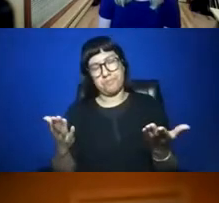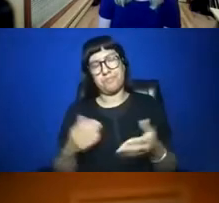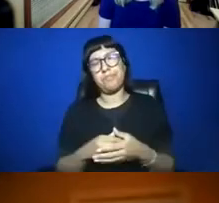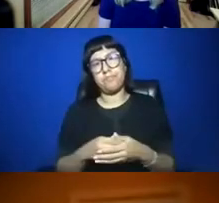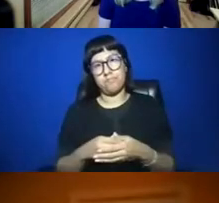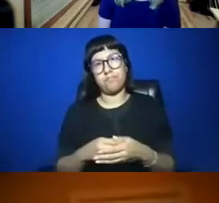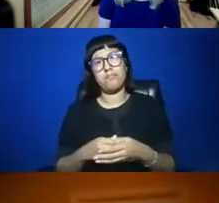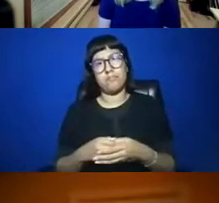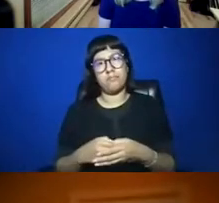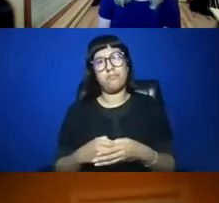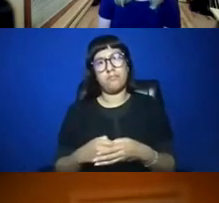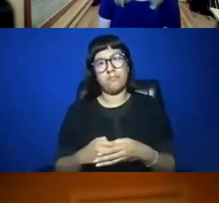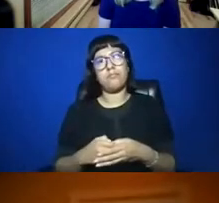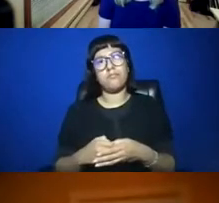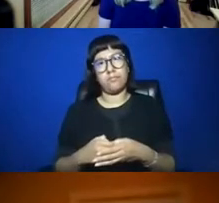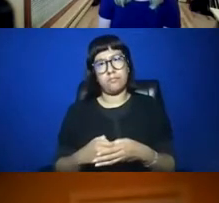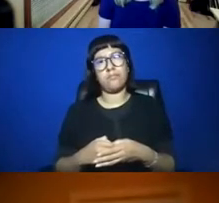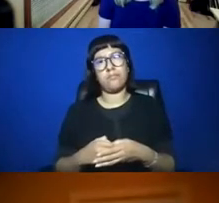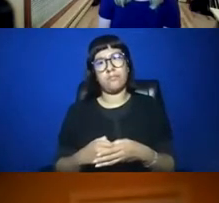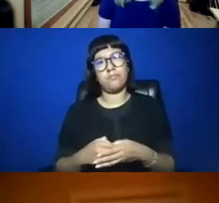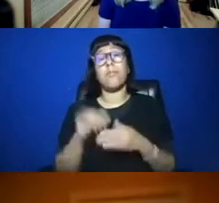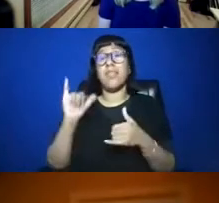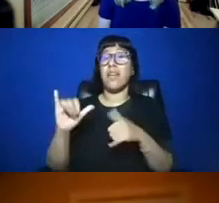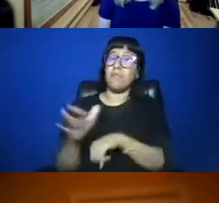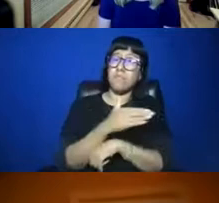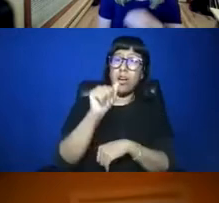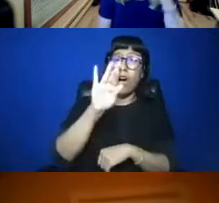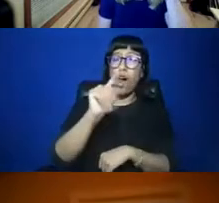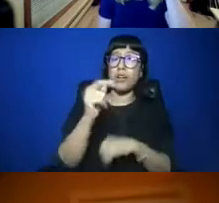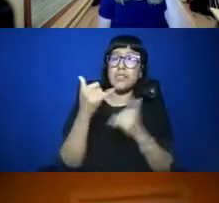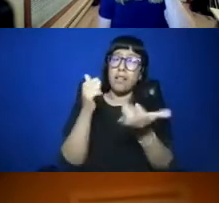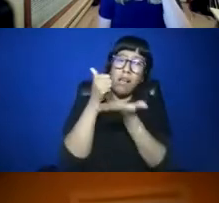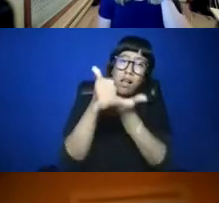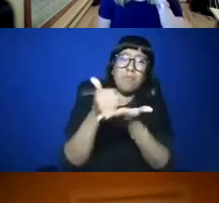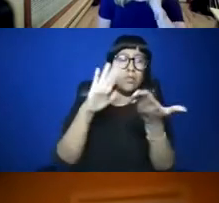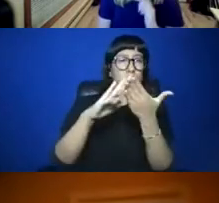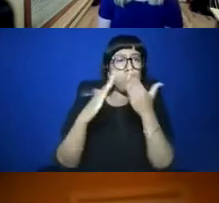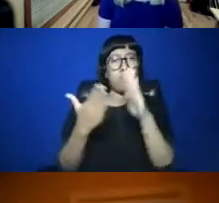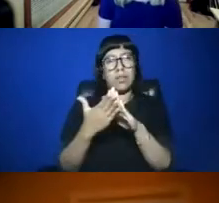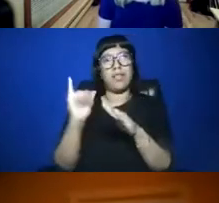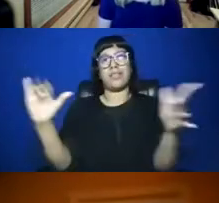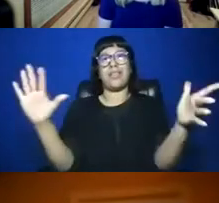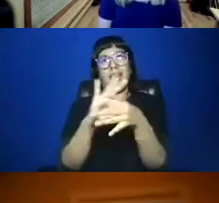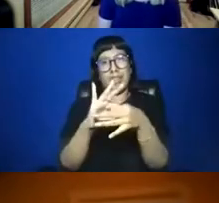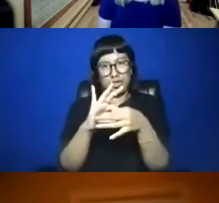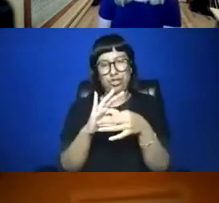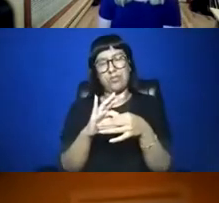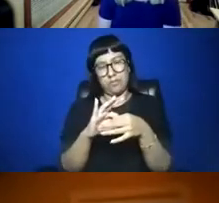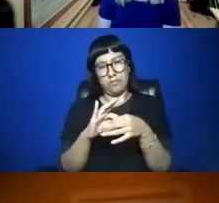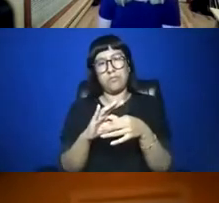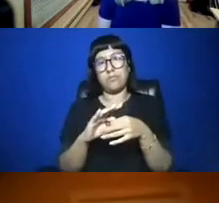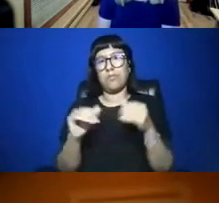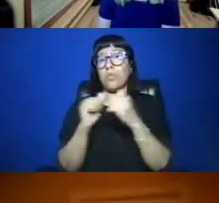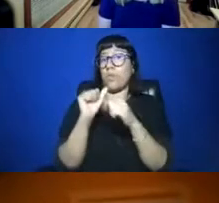things to help our community. That's the connection between, especially I'm